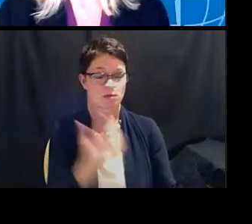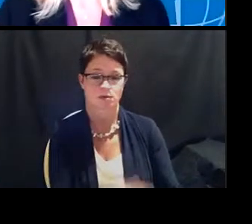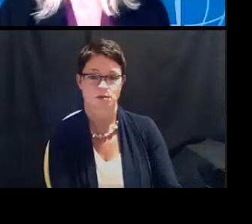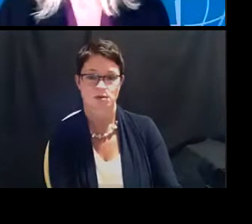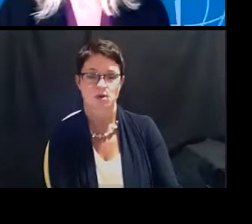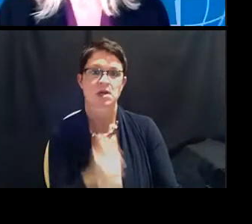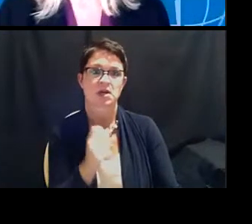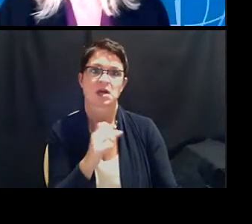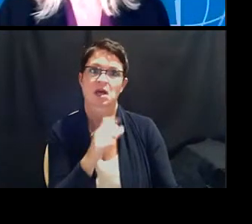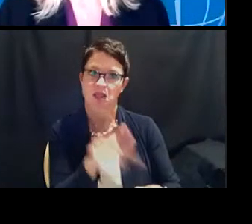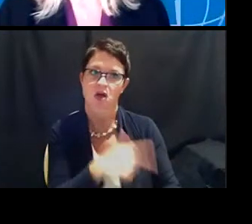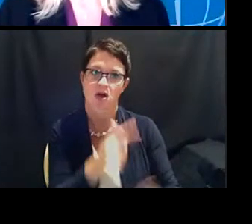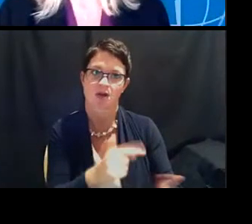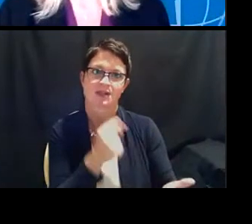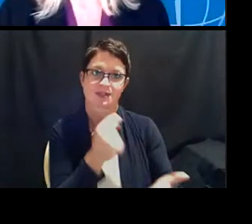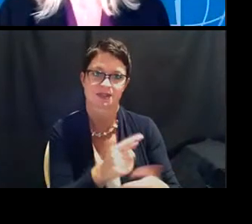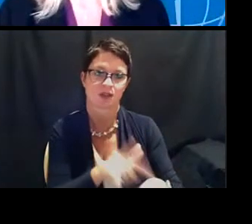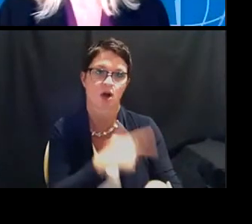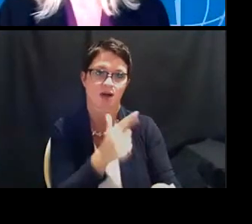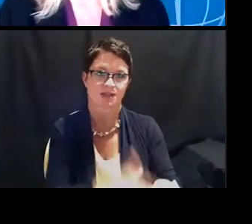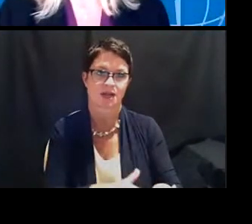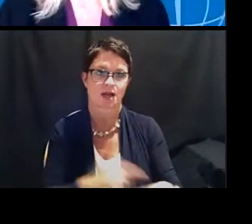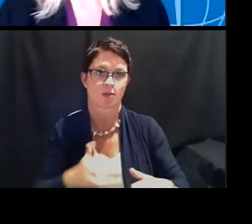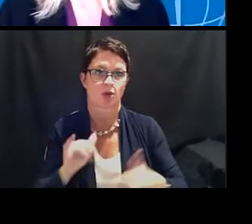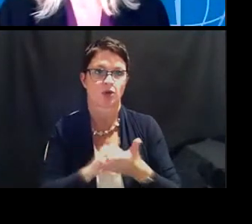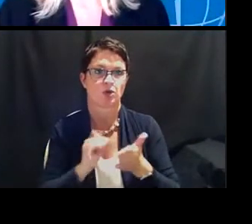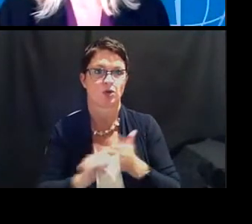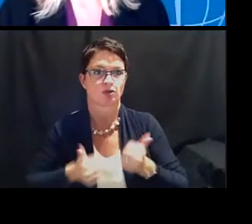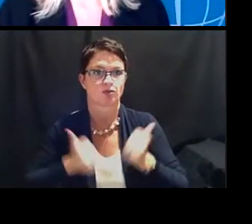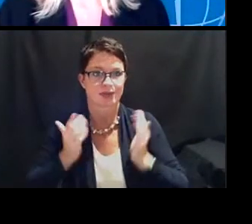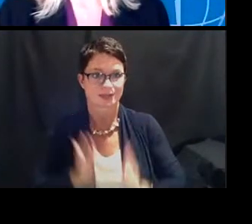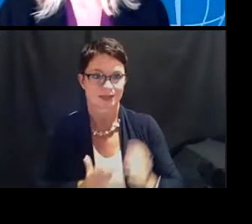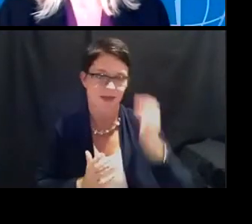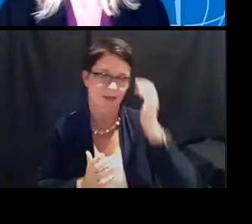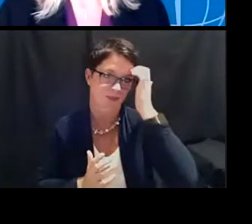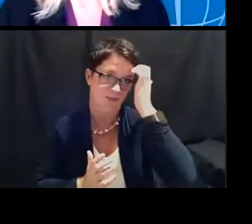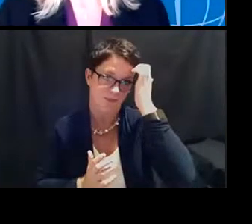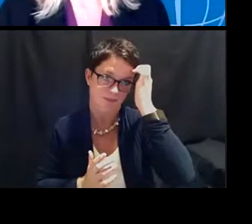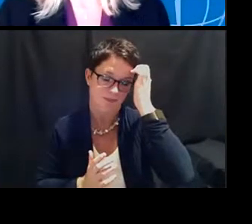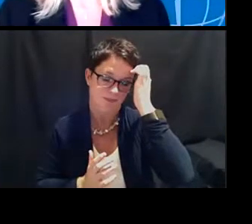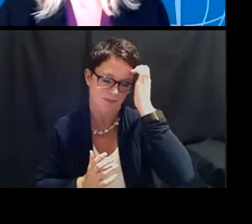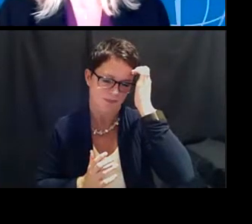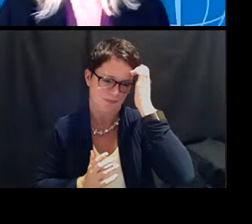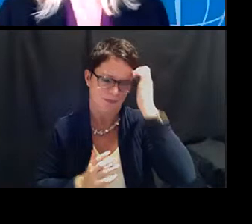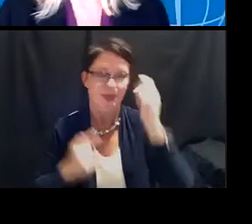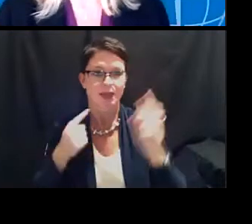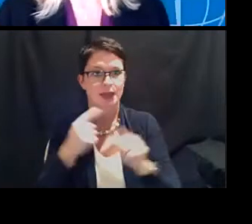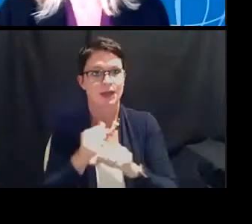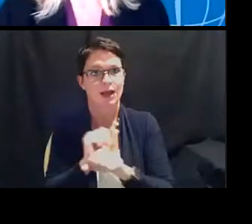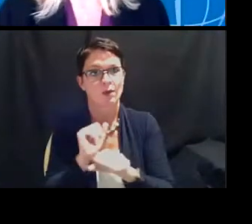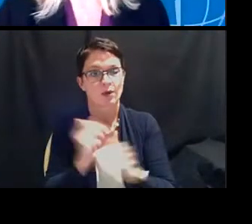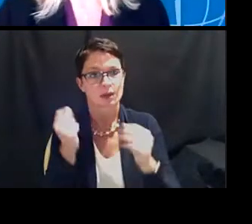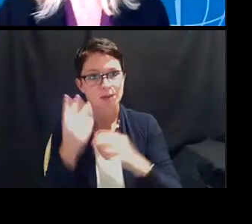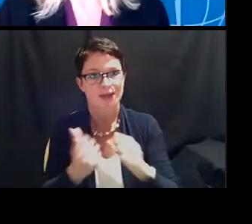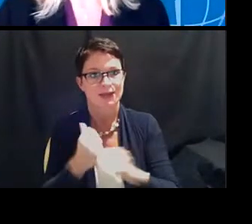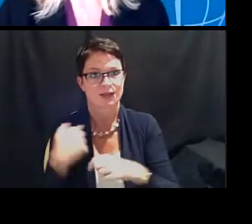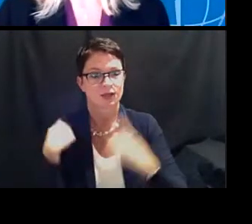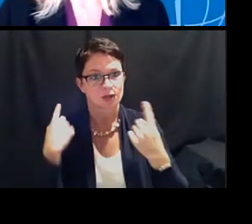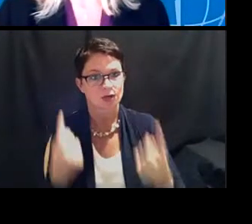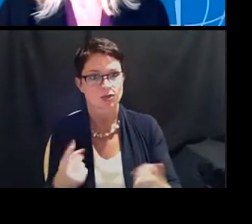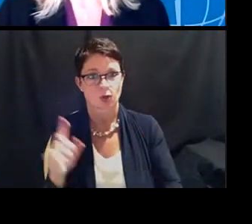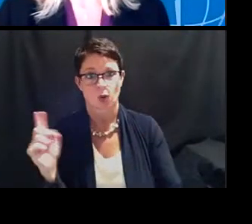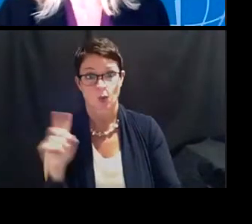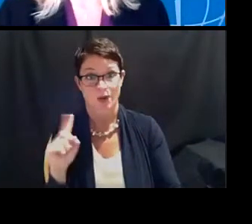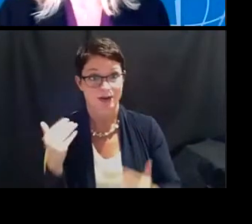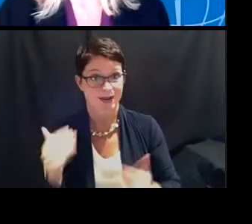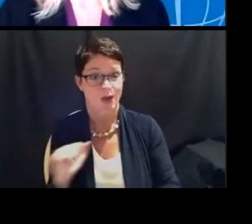as a very long time New York resident and employee for many, many years. Currently, I